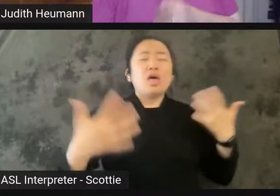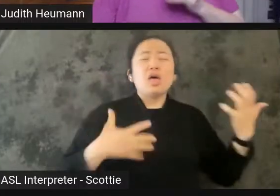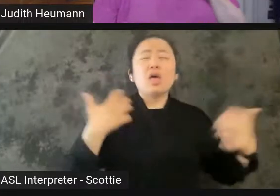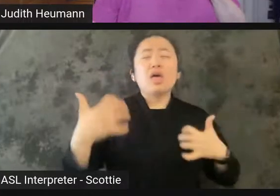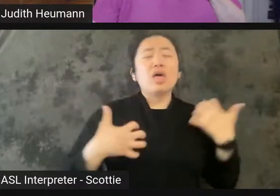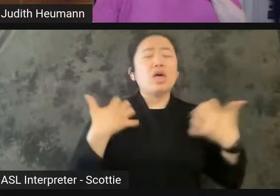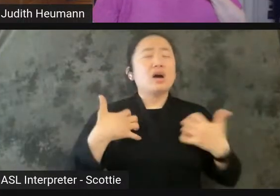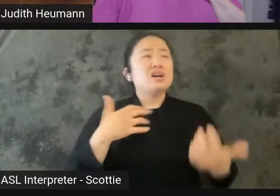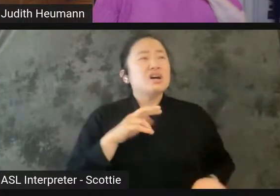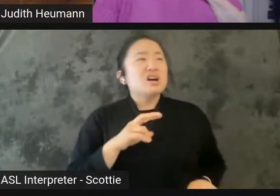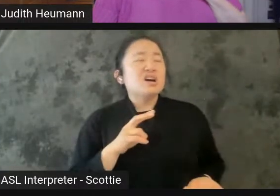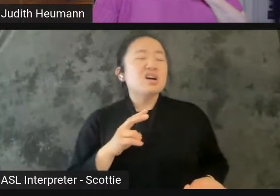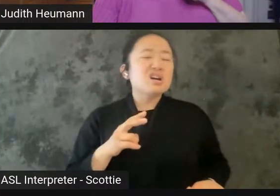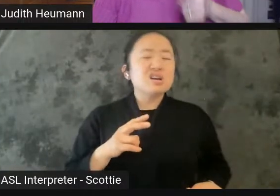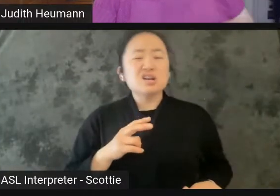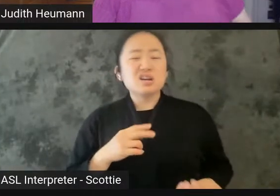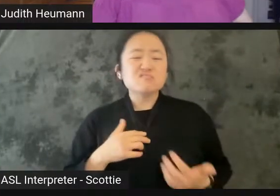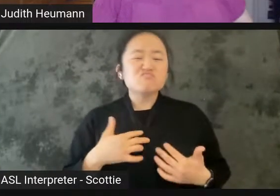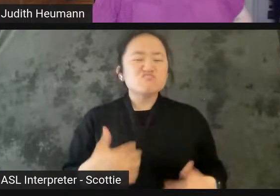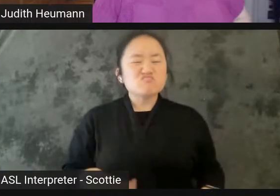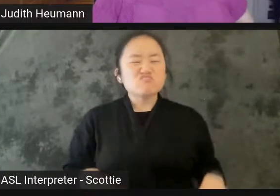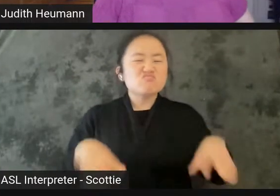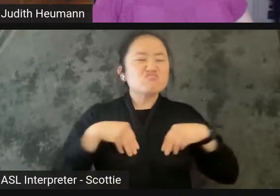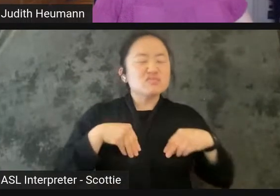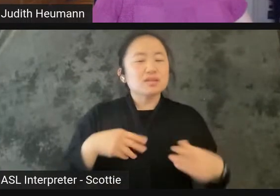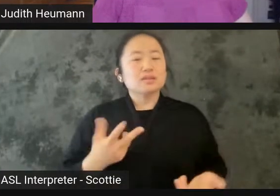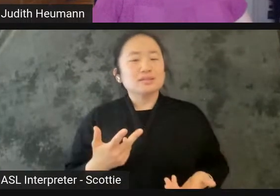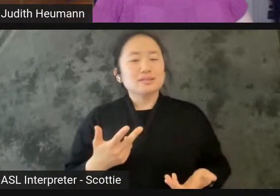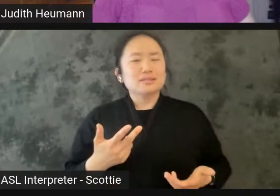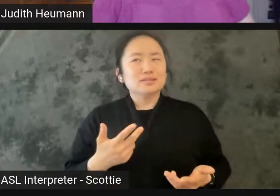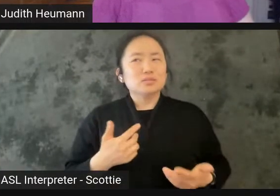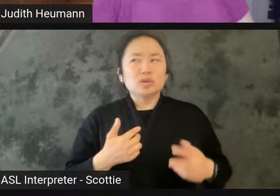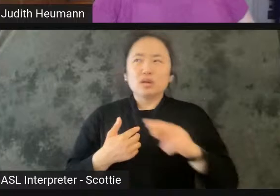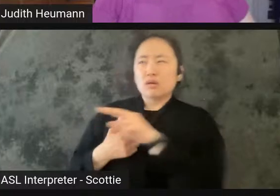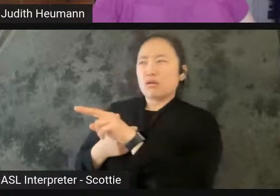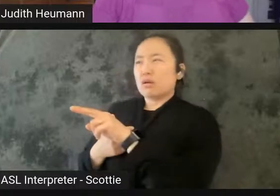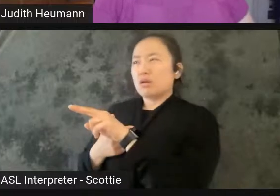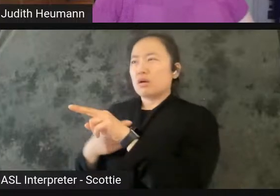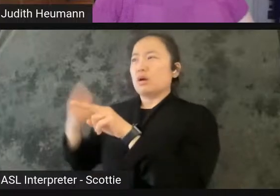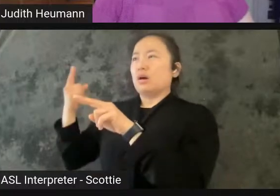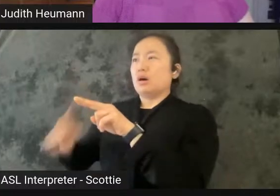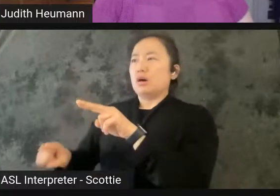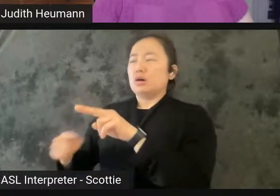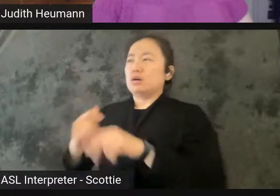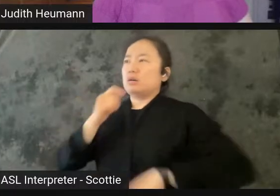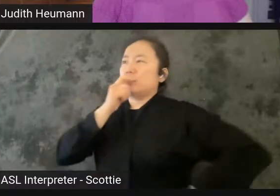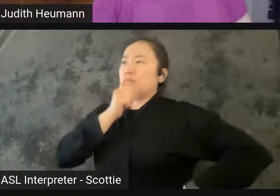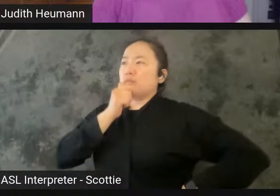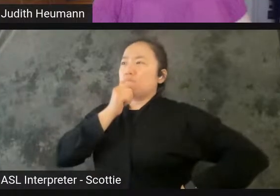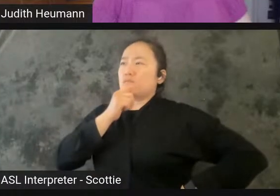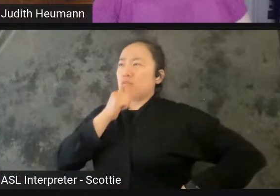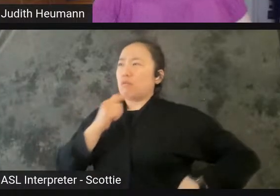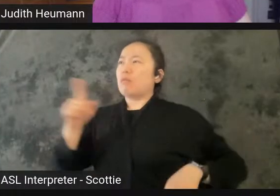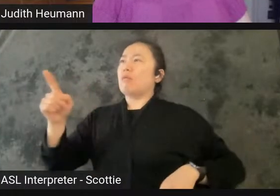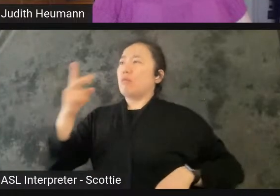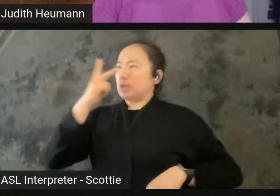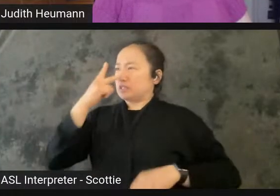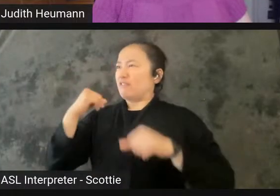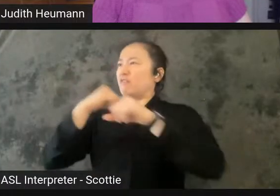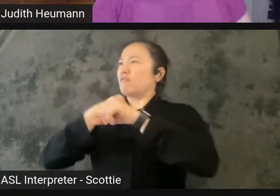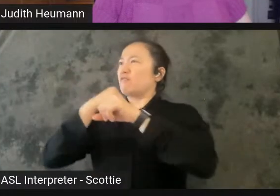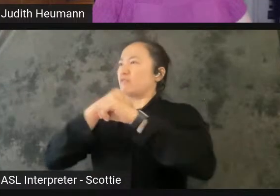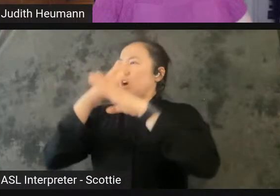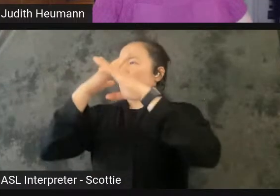really began to think about what it was that we needed to do to break down barriers. In the area